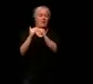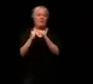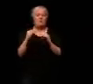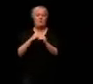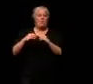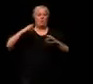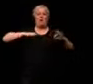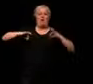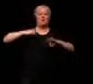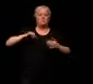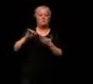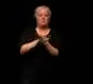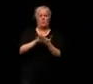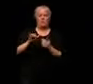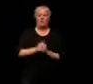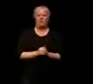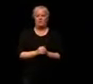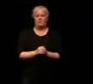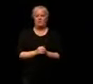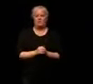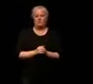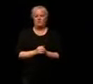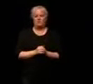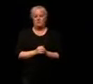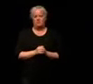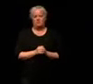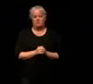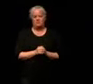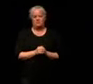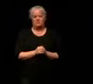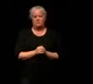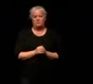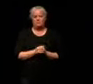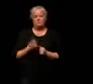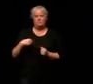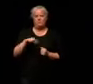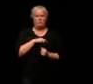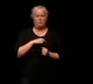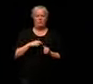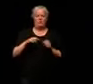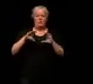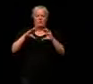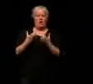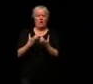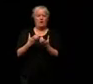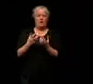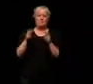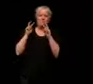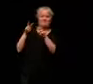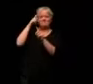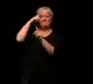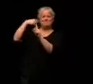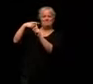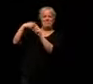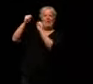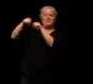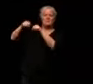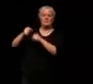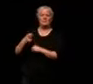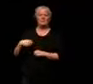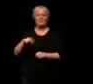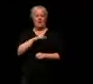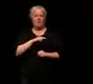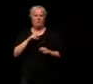New York that New Yorkers want and deserve. We are the party of the possible. And we are the party of the people.